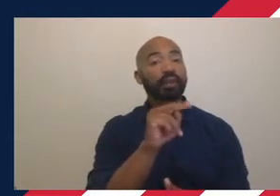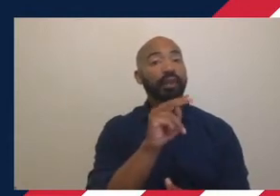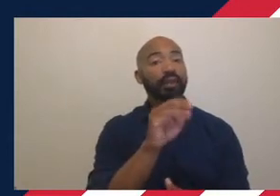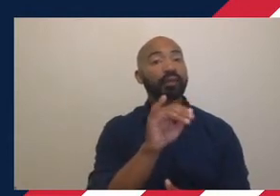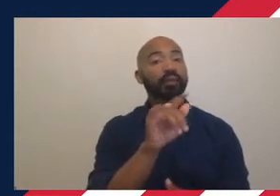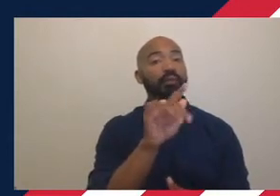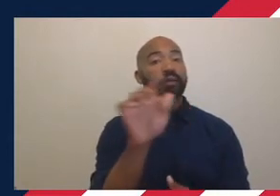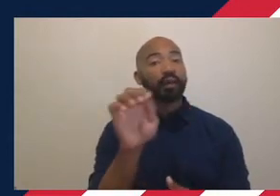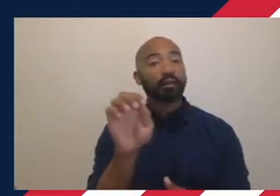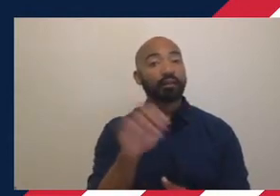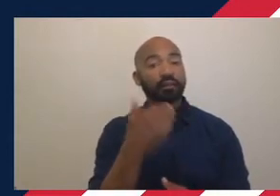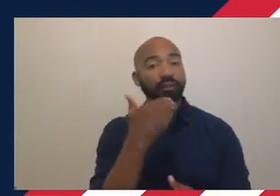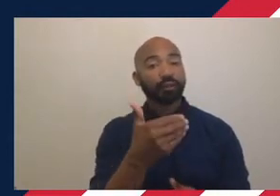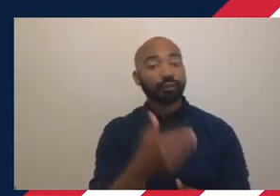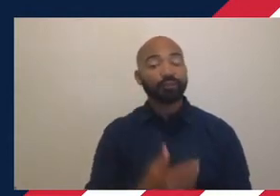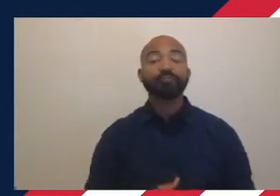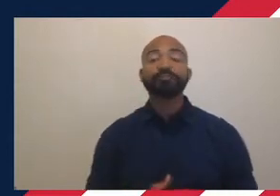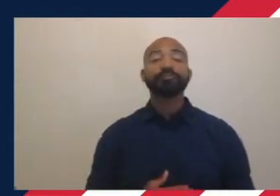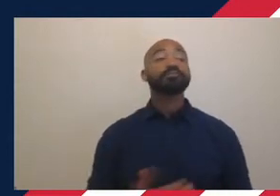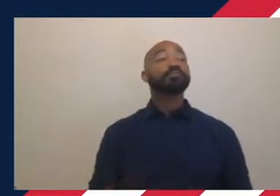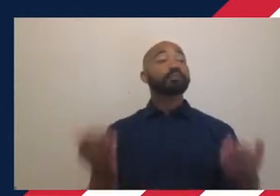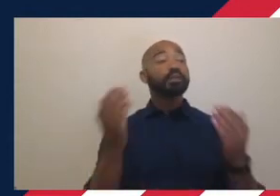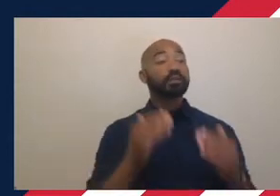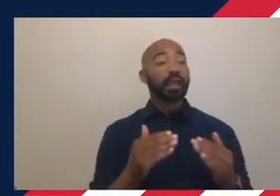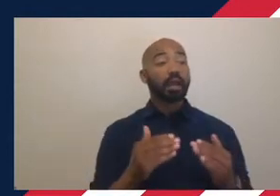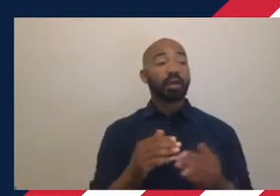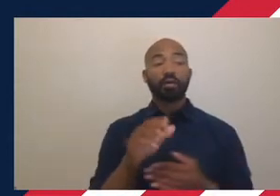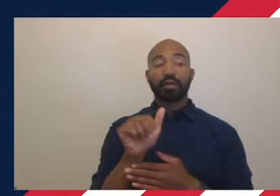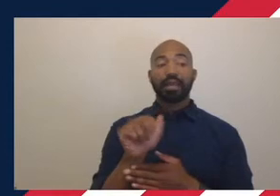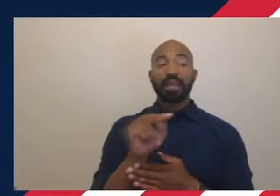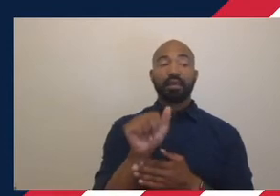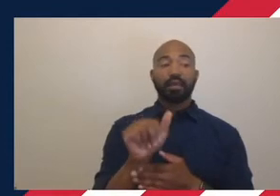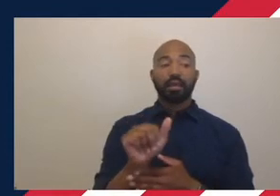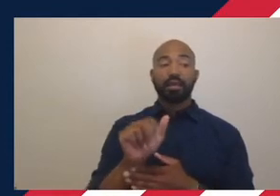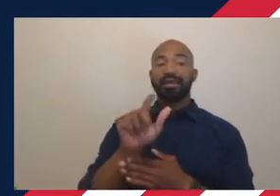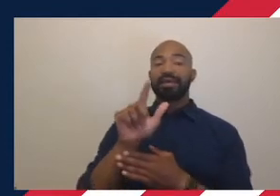And now I'd like to recognize Anna Lilly.